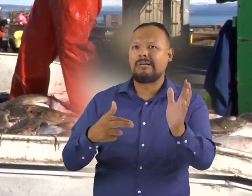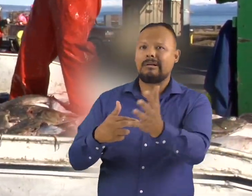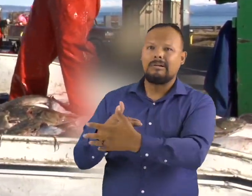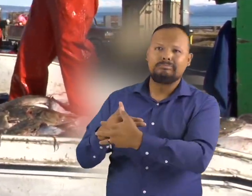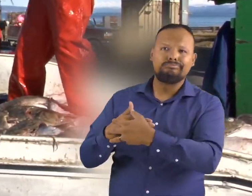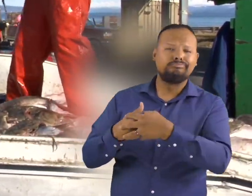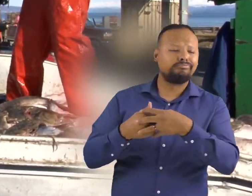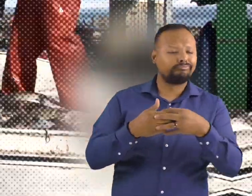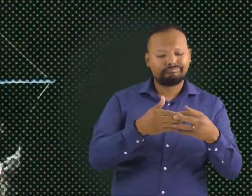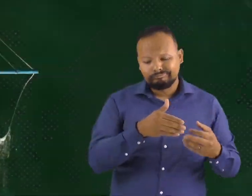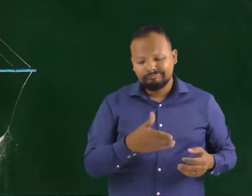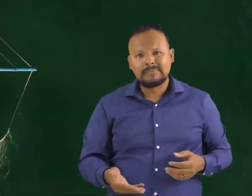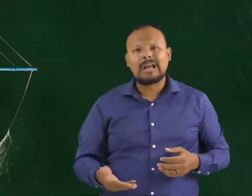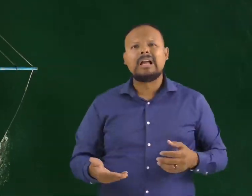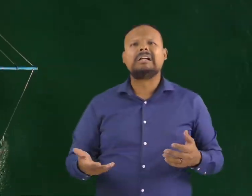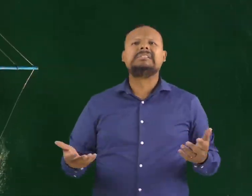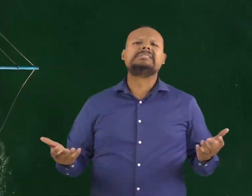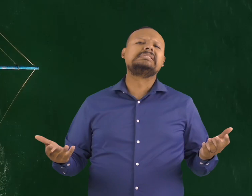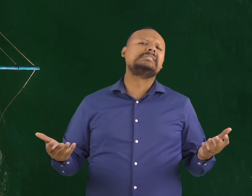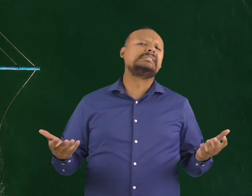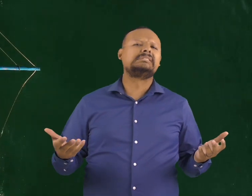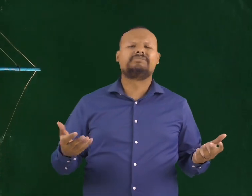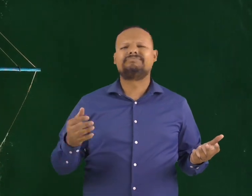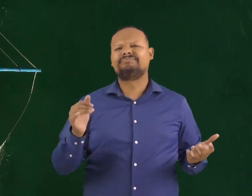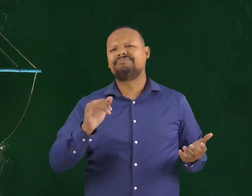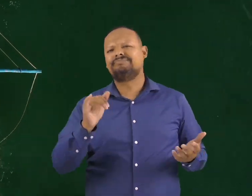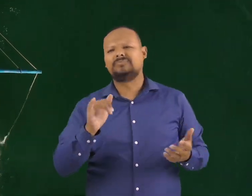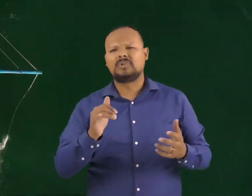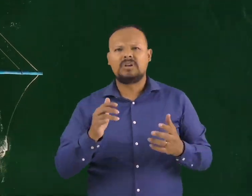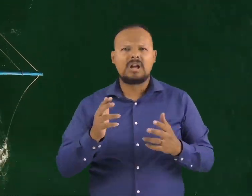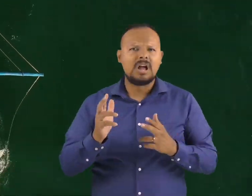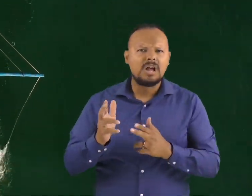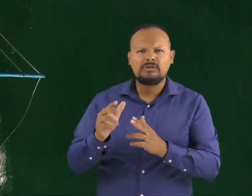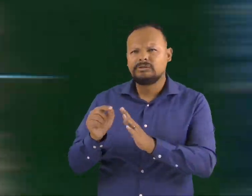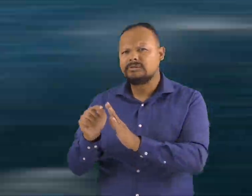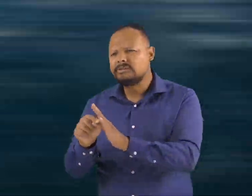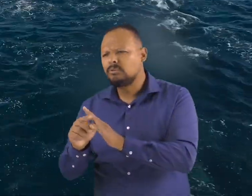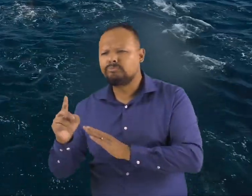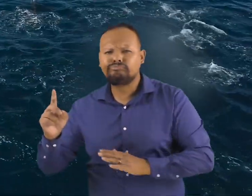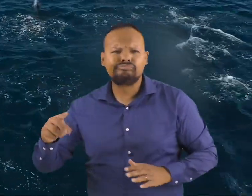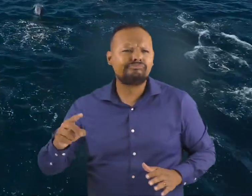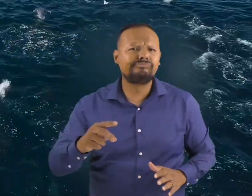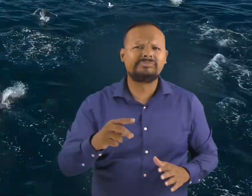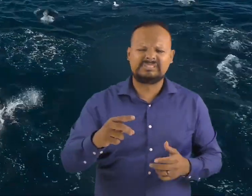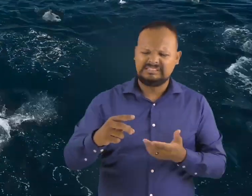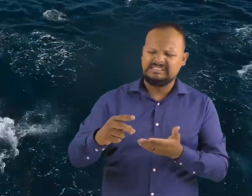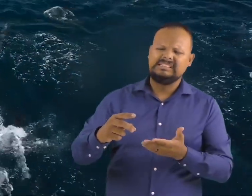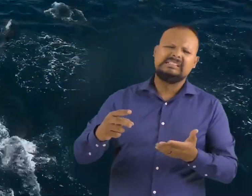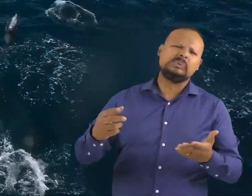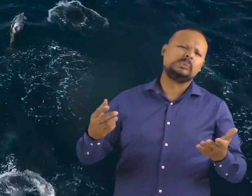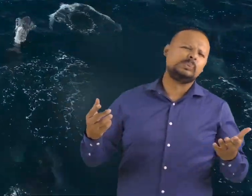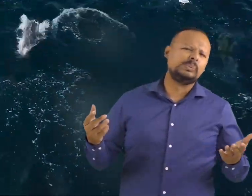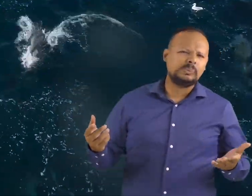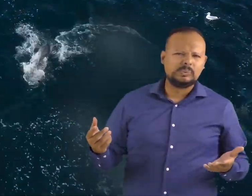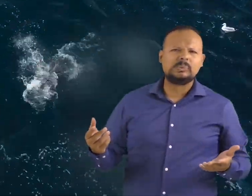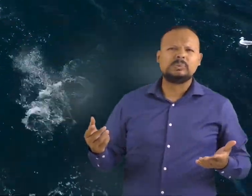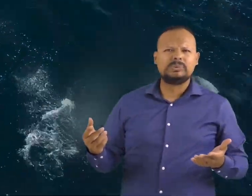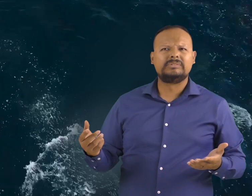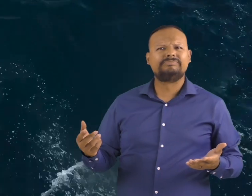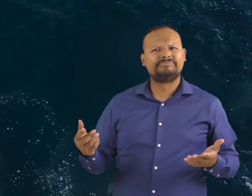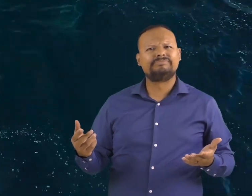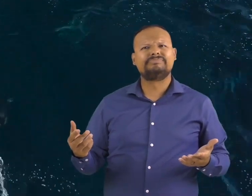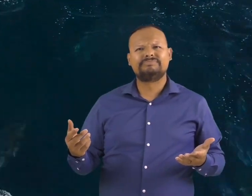sometimes die. People also hunt and kill dolphins so that the dolphins don't consume the fish